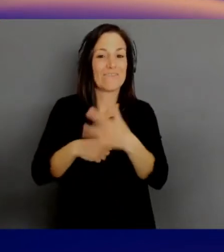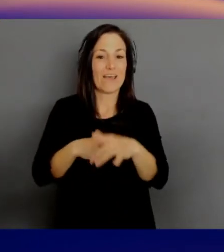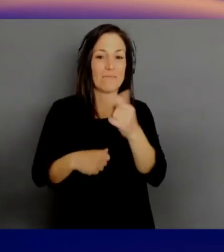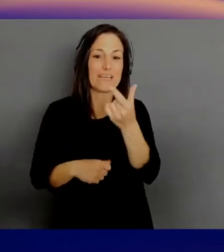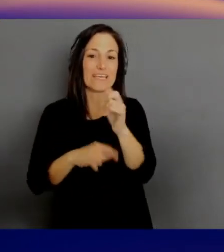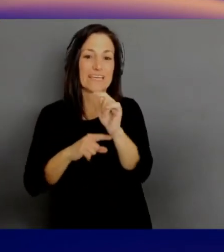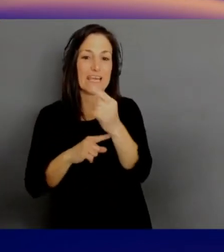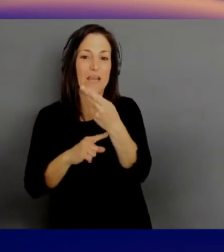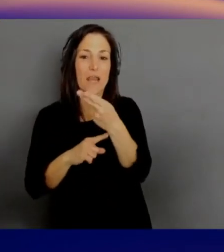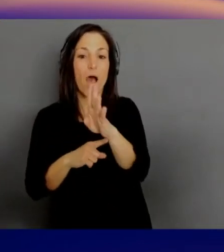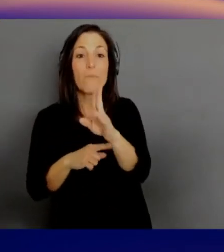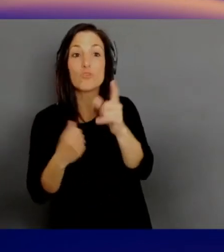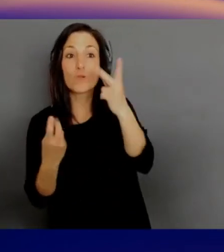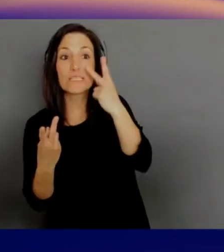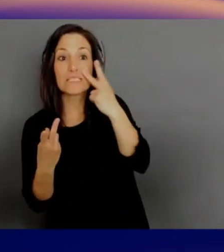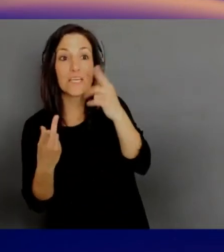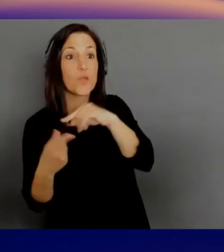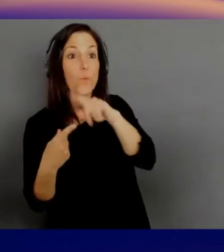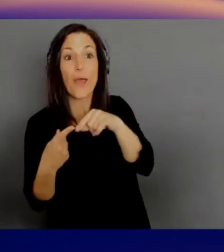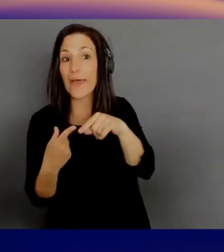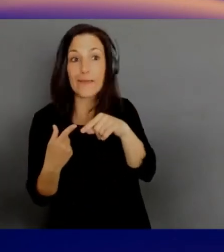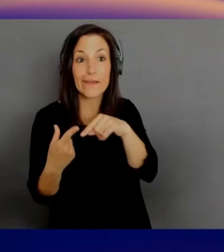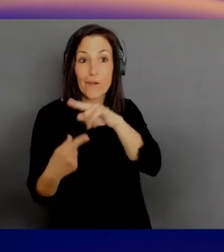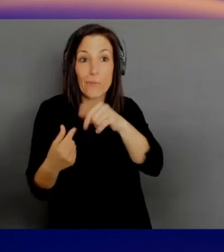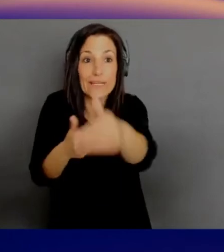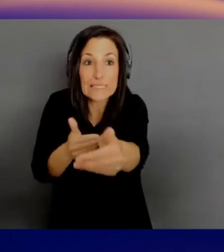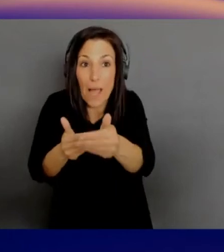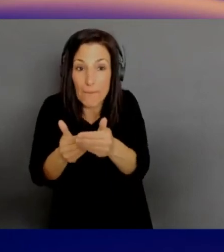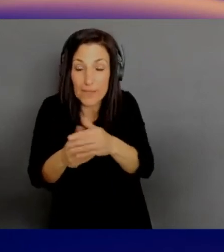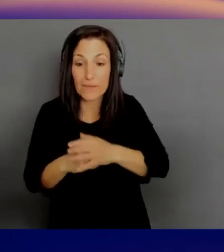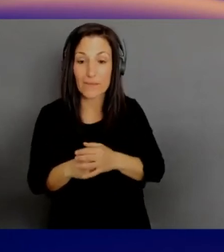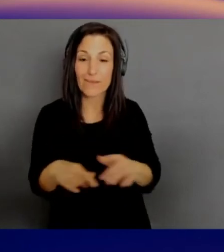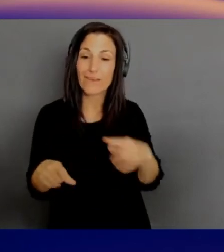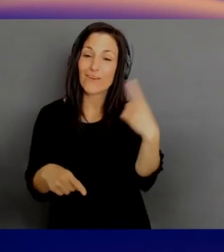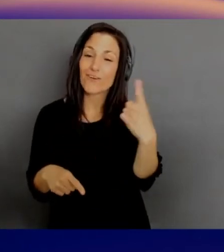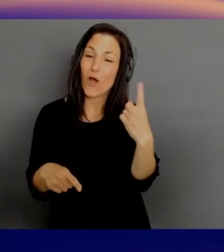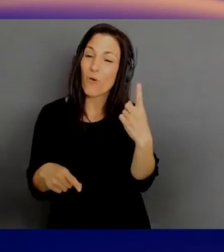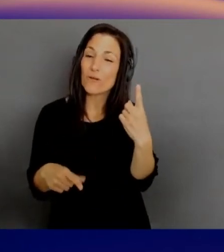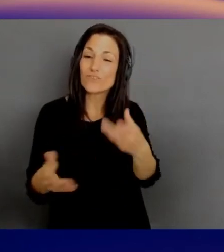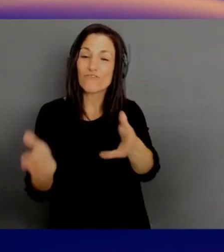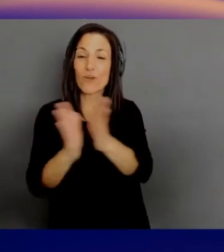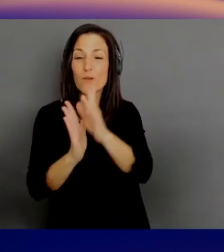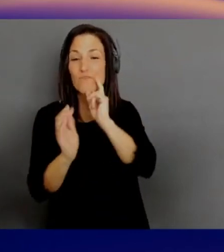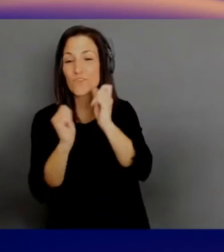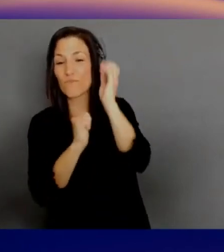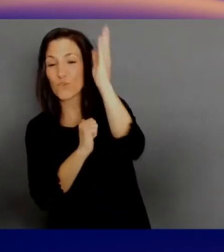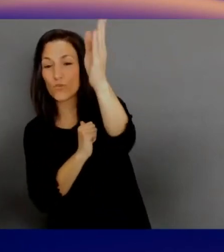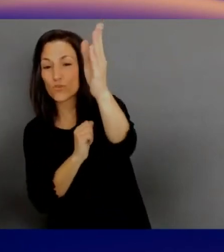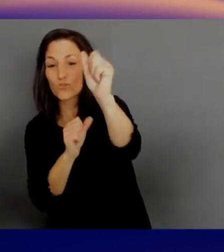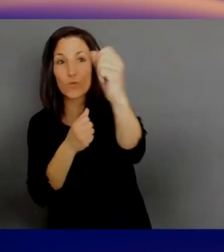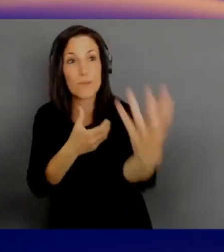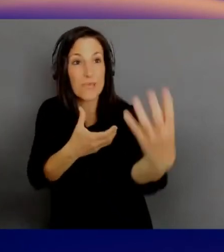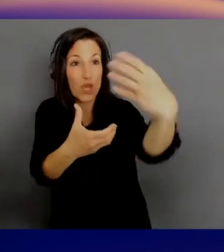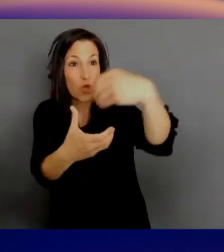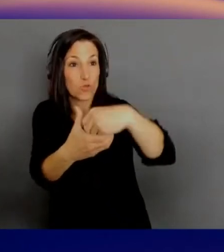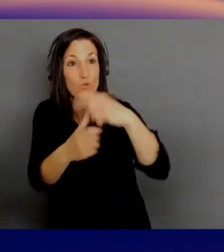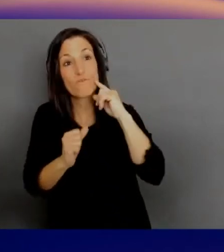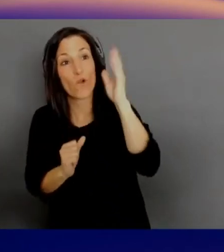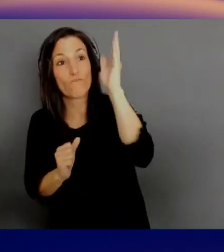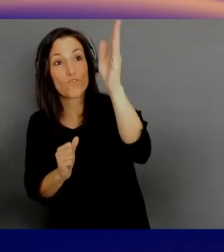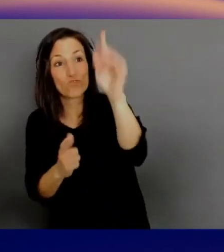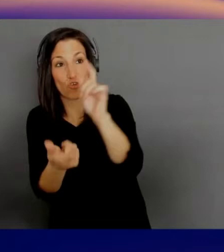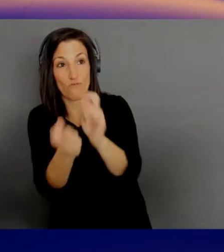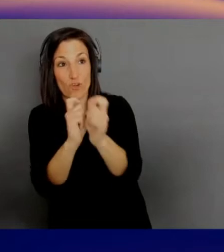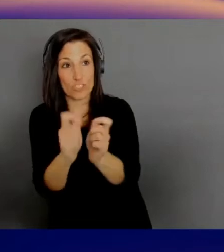coming when, and also you can always request for a feature so that it can be included in future Awesome. releases as well. What kind